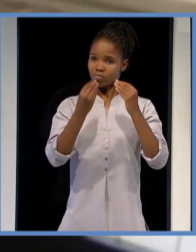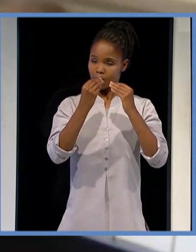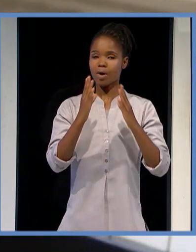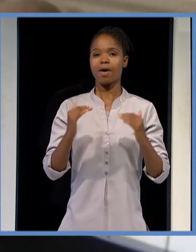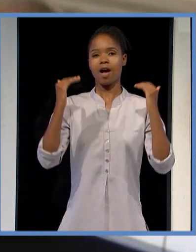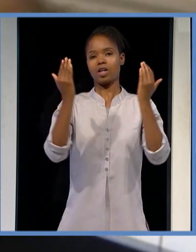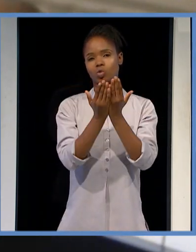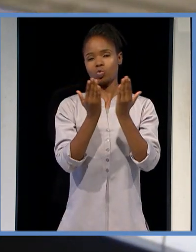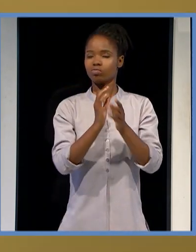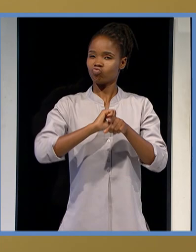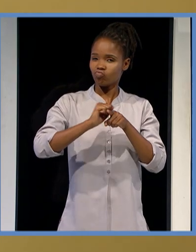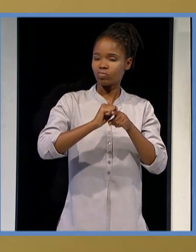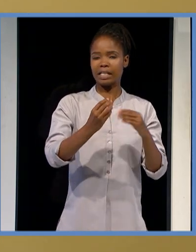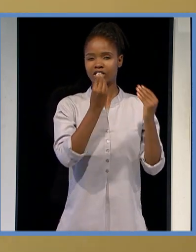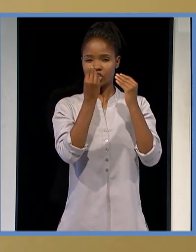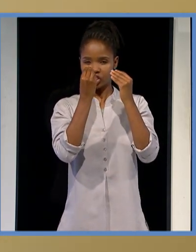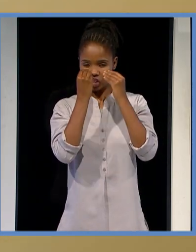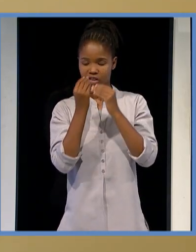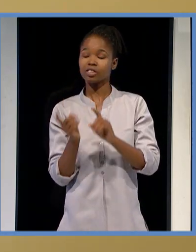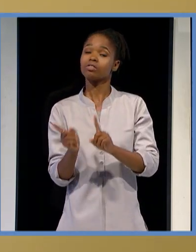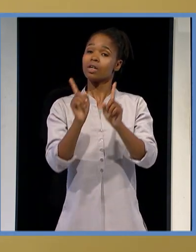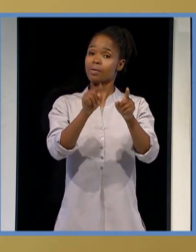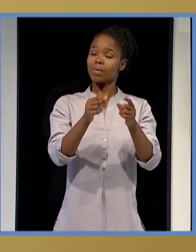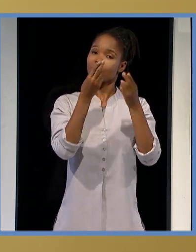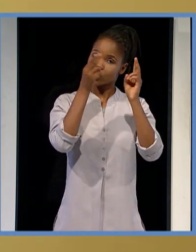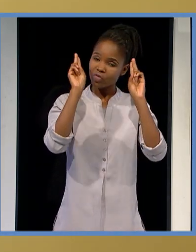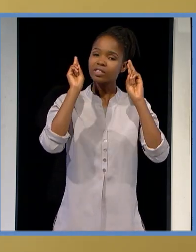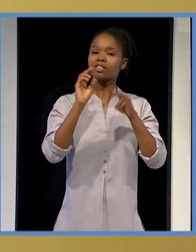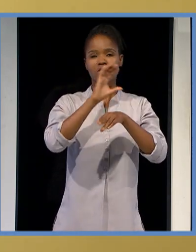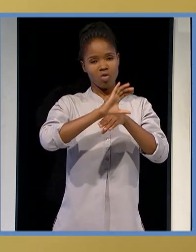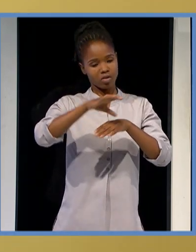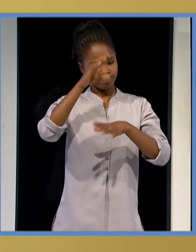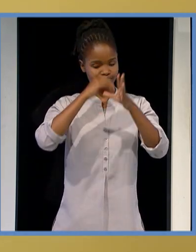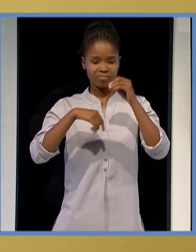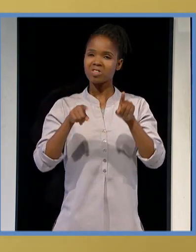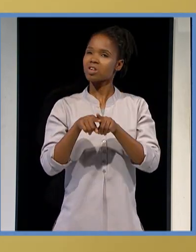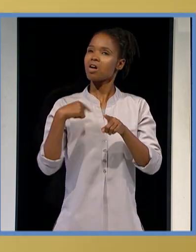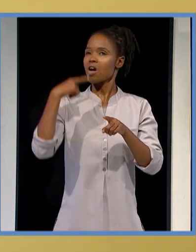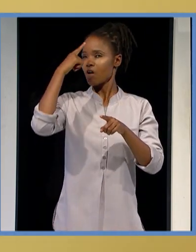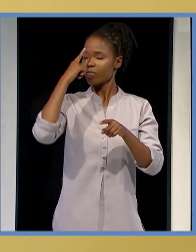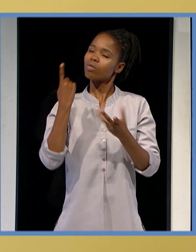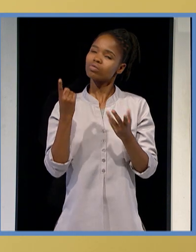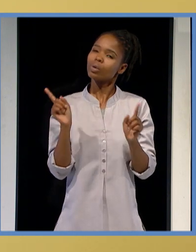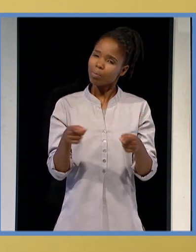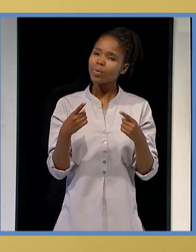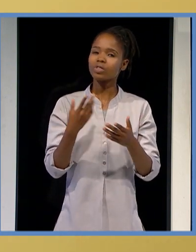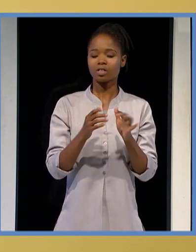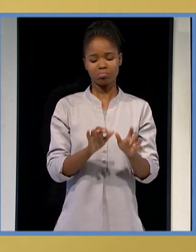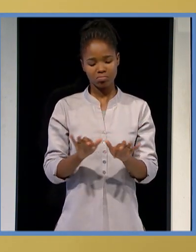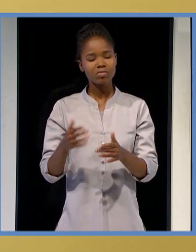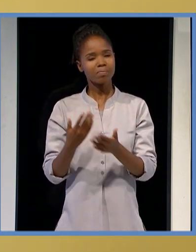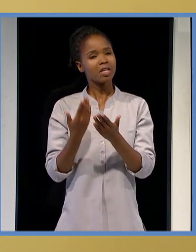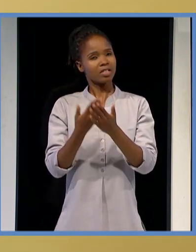school, got good training, and then went to varsity. Thought, you know, maybe there's something that I can do with this music thing. You know, it's what I